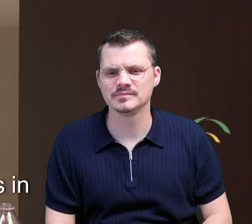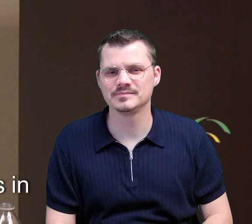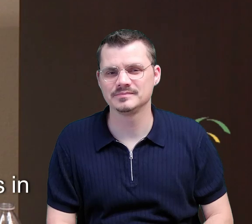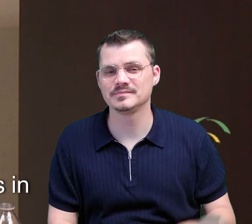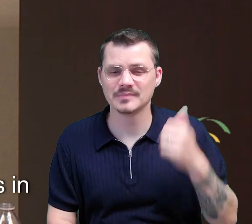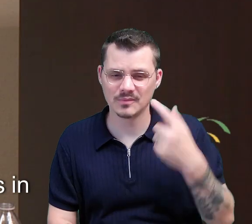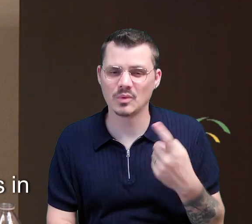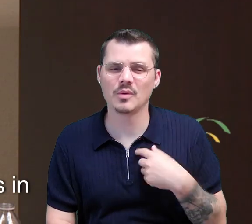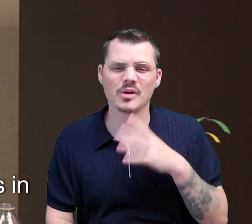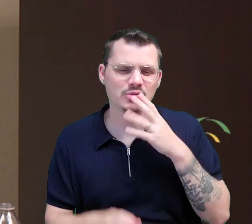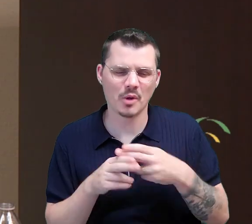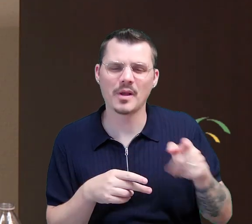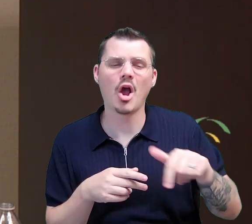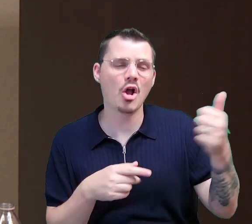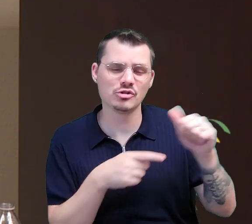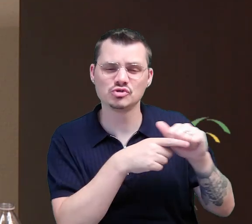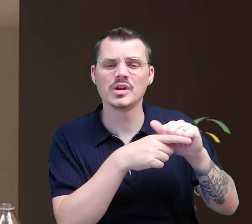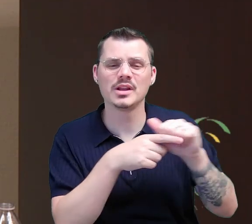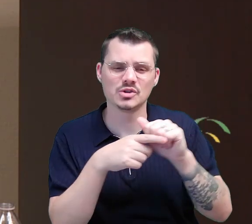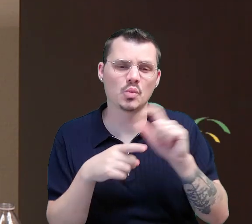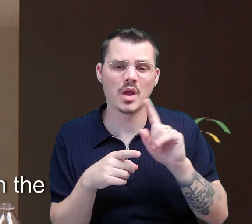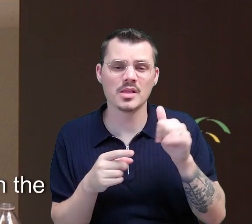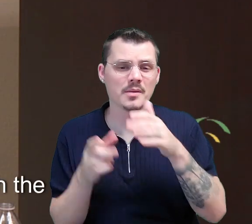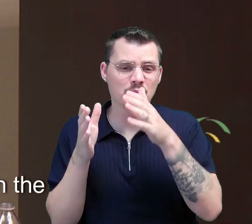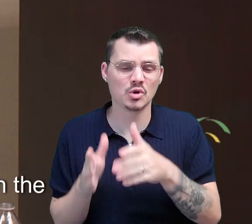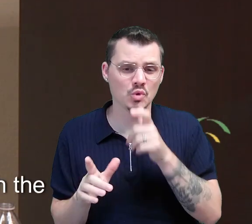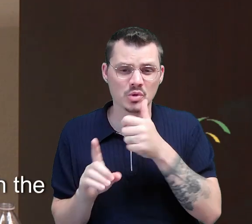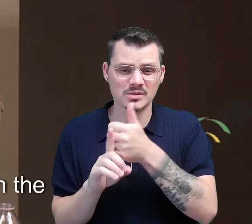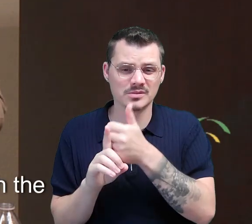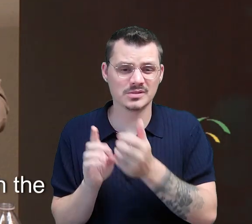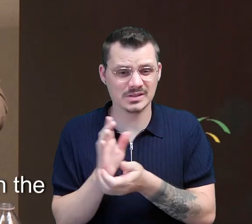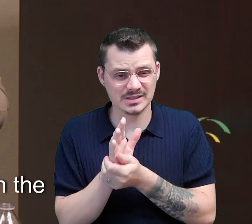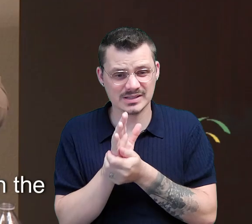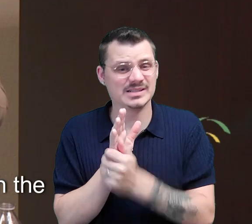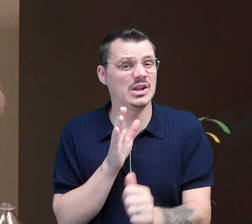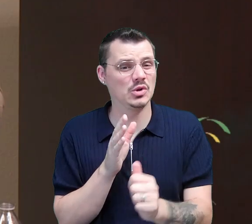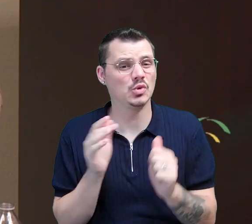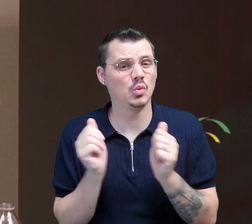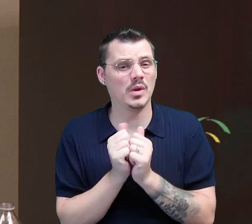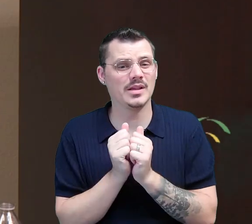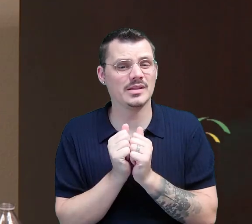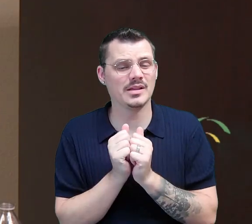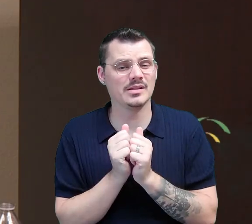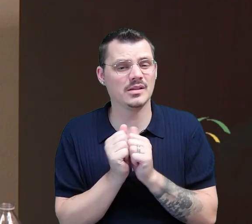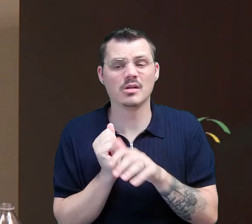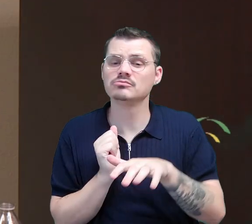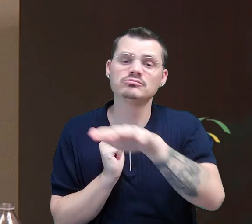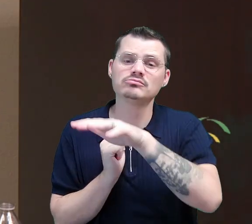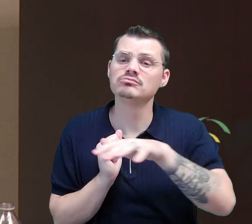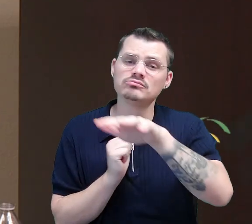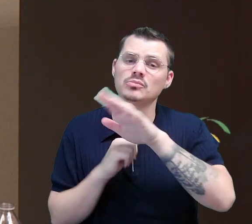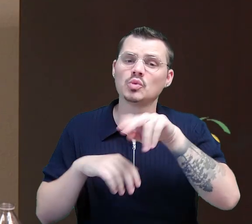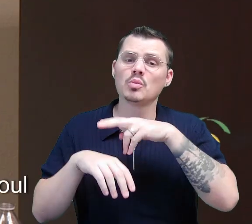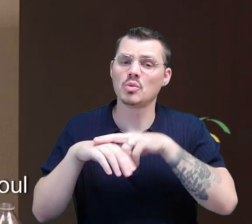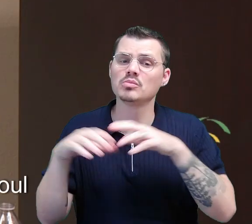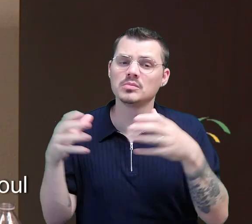One of those, we've talked about this in many seminars, where a person who may be very skilled with the ordinary